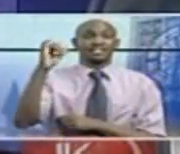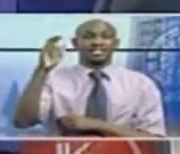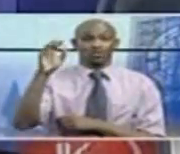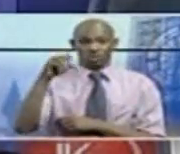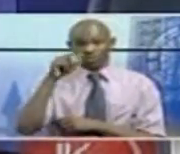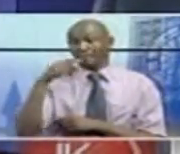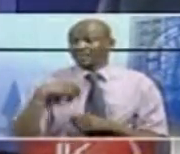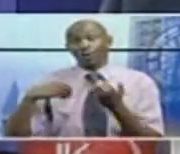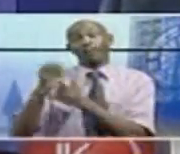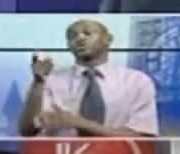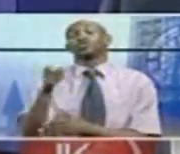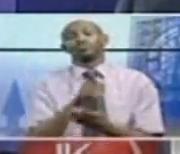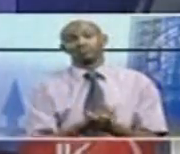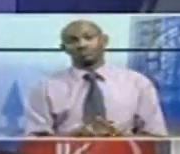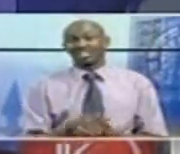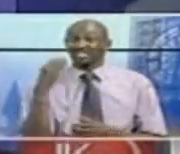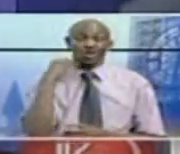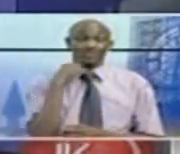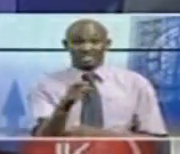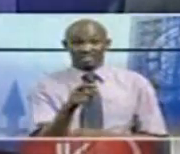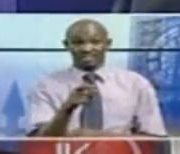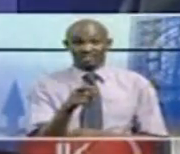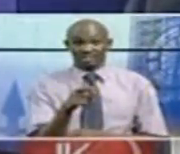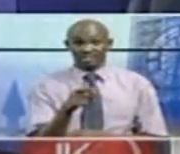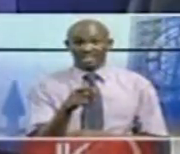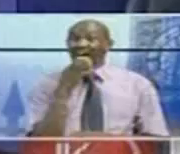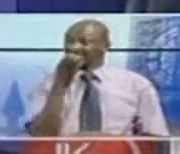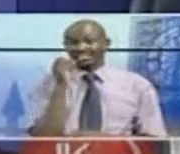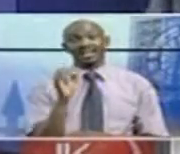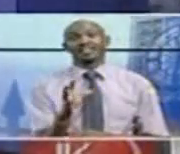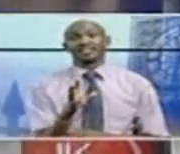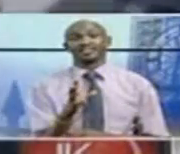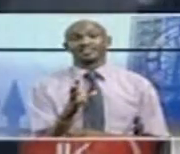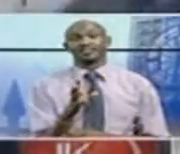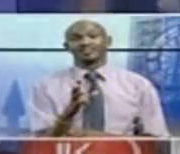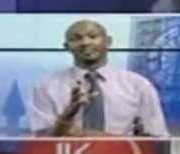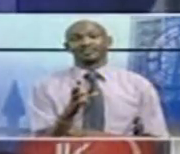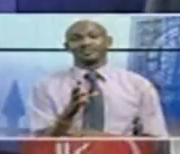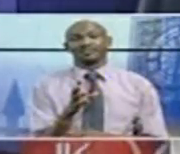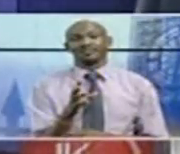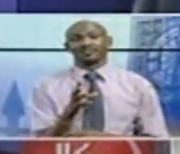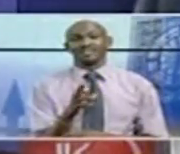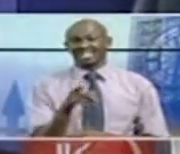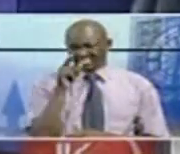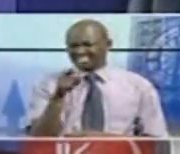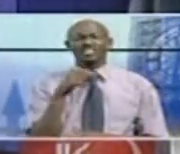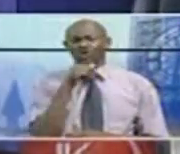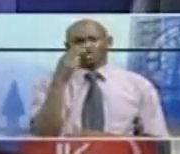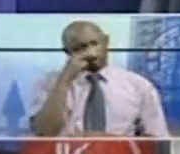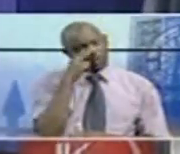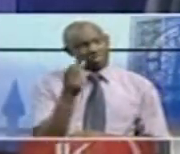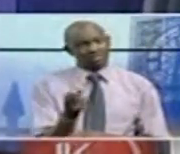woman only an hour, Kora. You see, and he didn't reply because this is not a